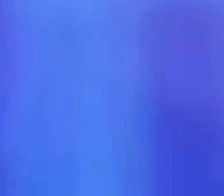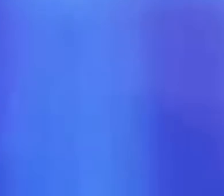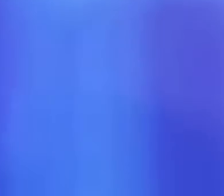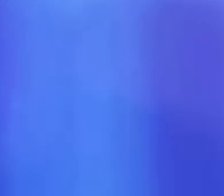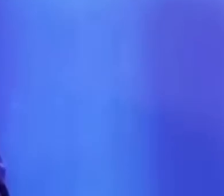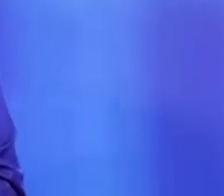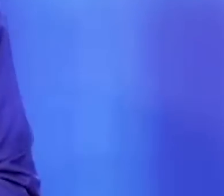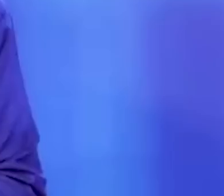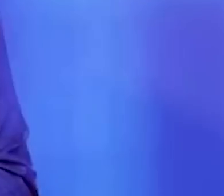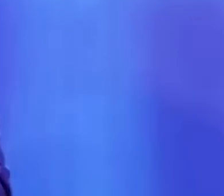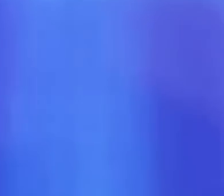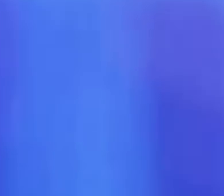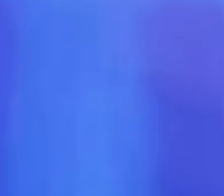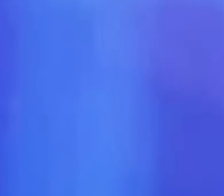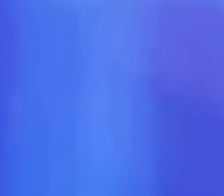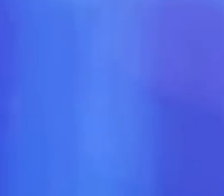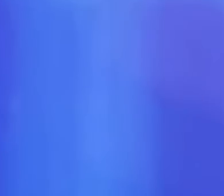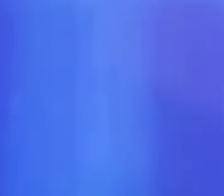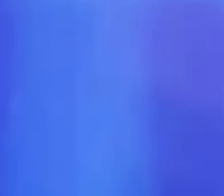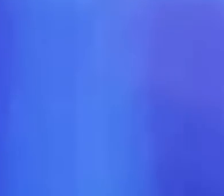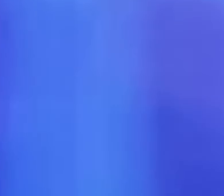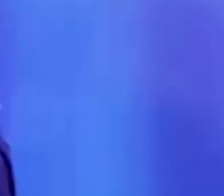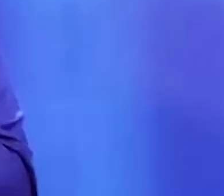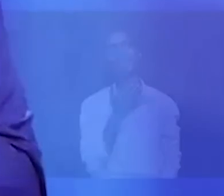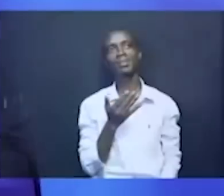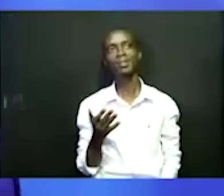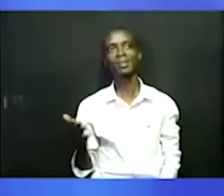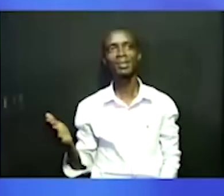Iron rule that